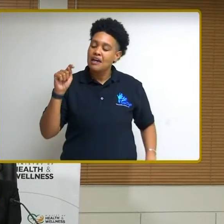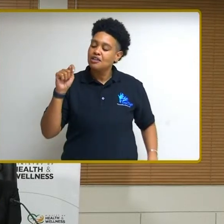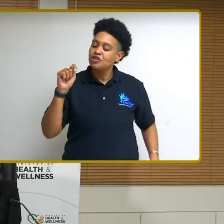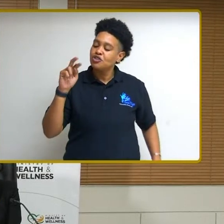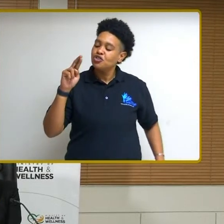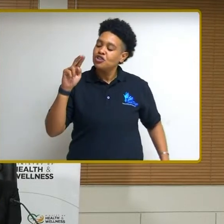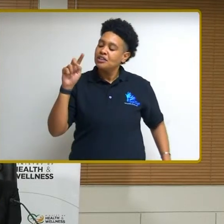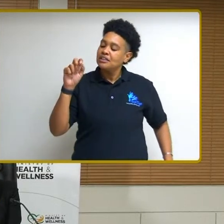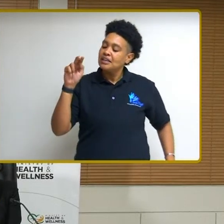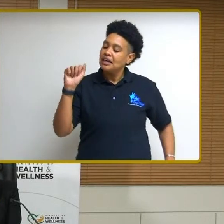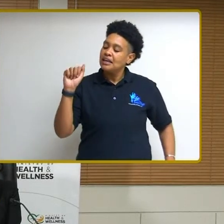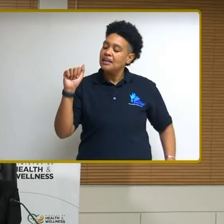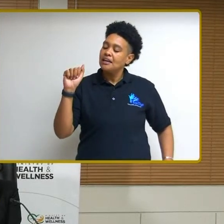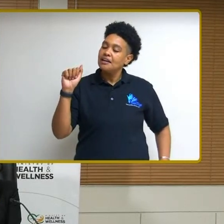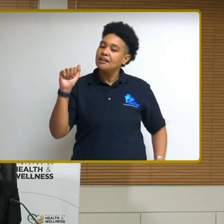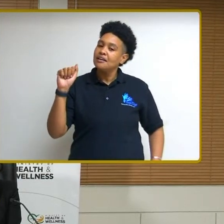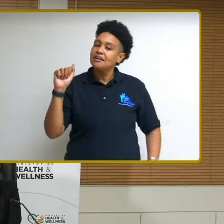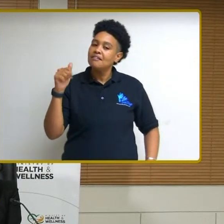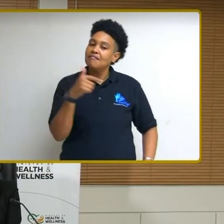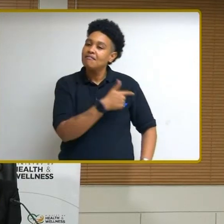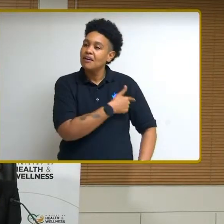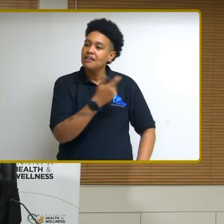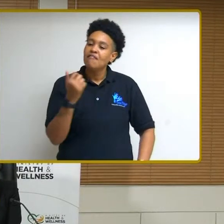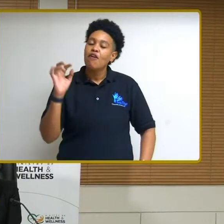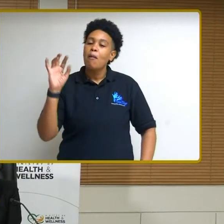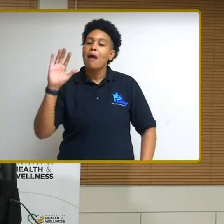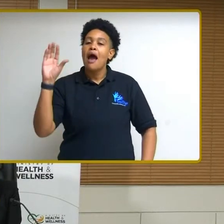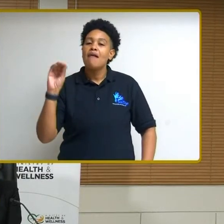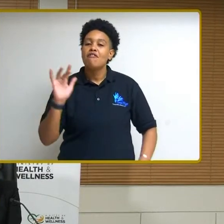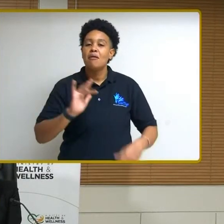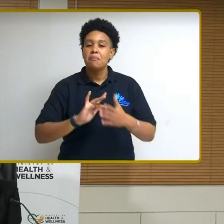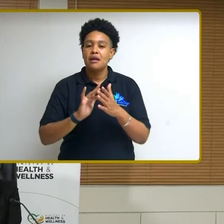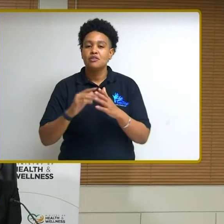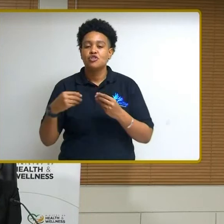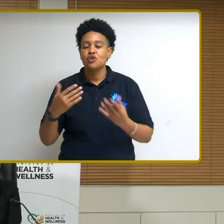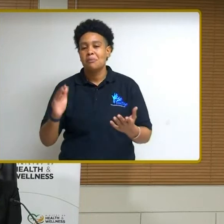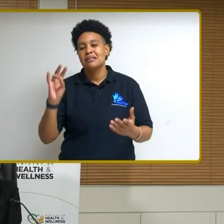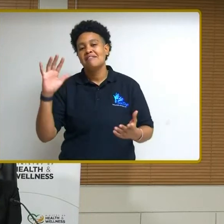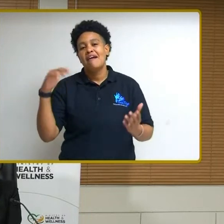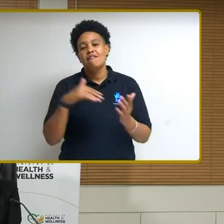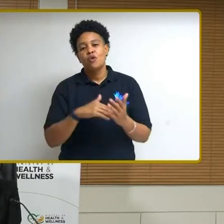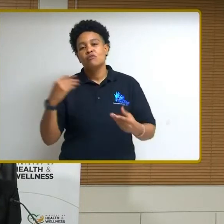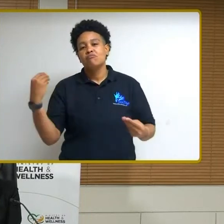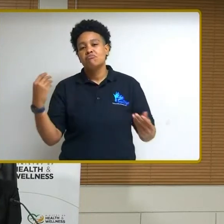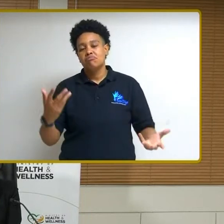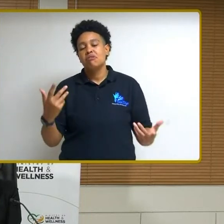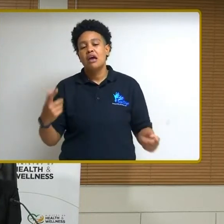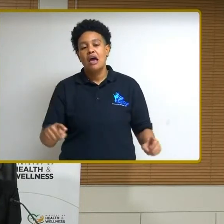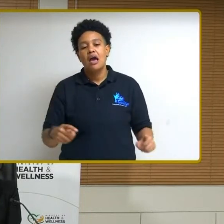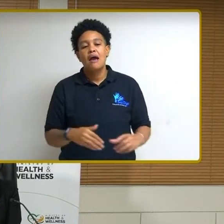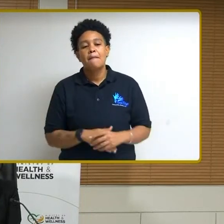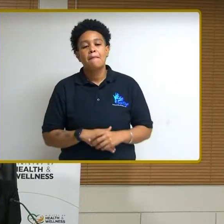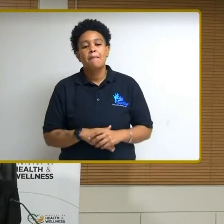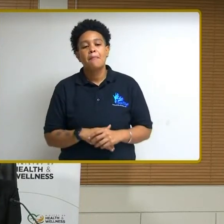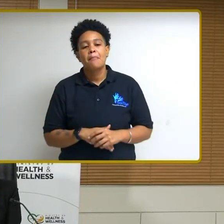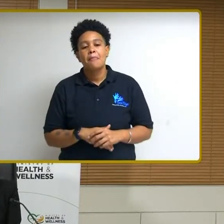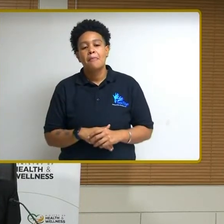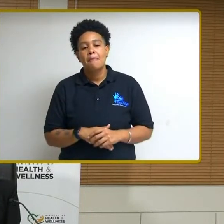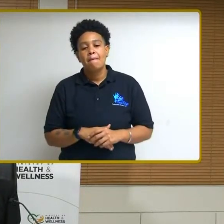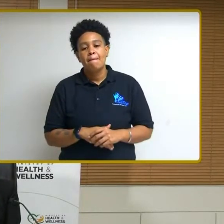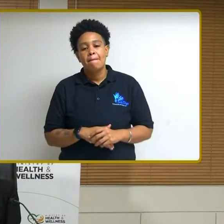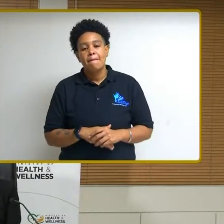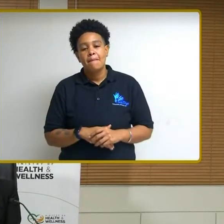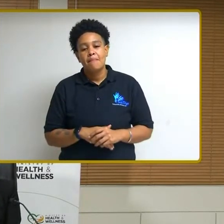vaccine from the African Medical Supplies platform. And that vaccine